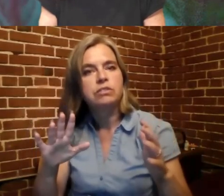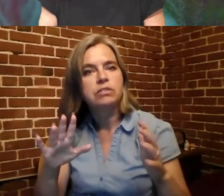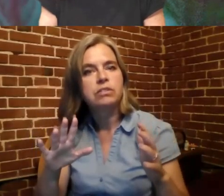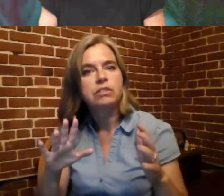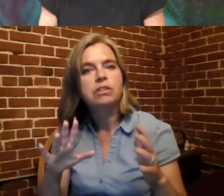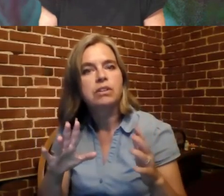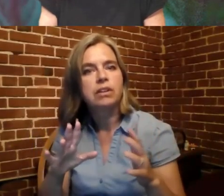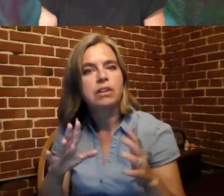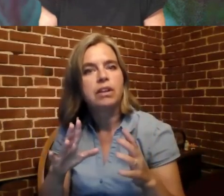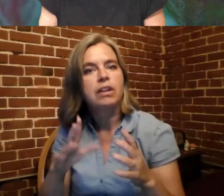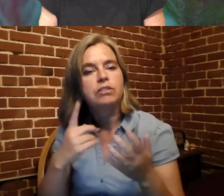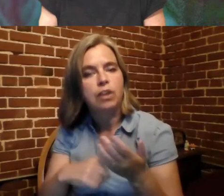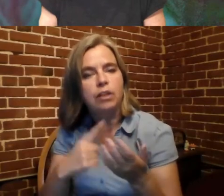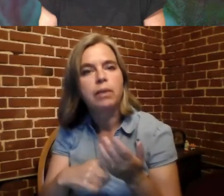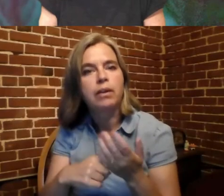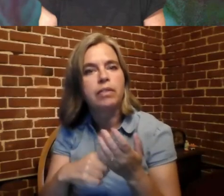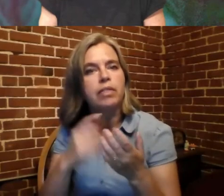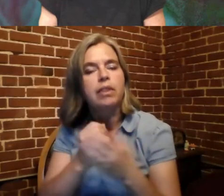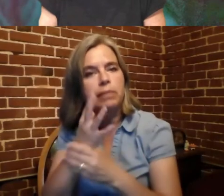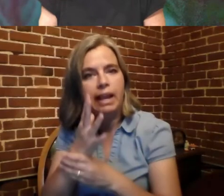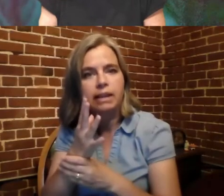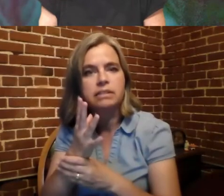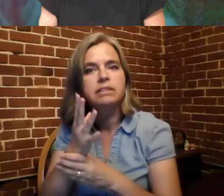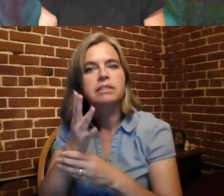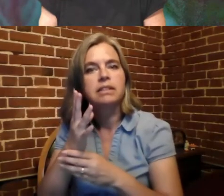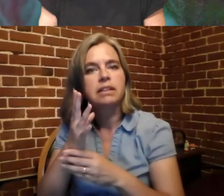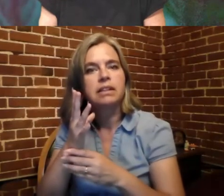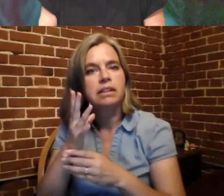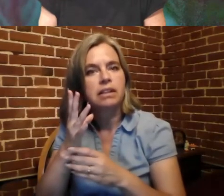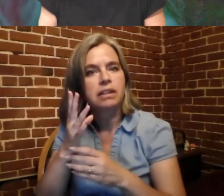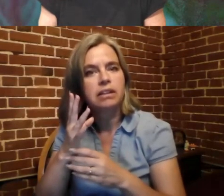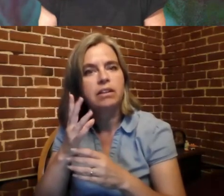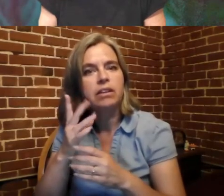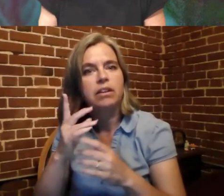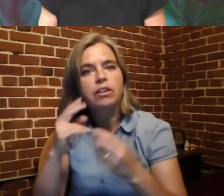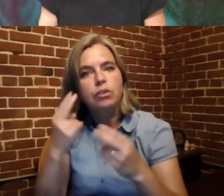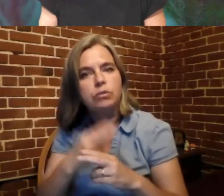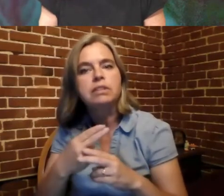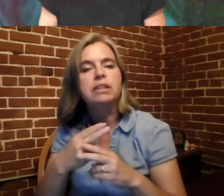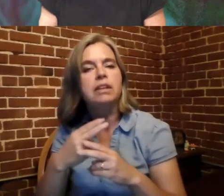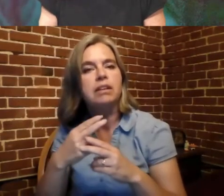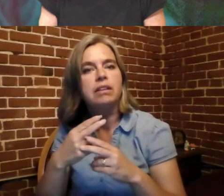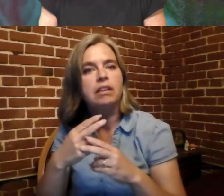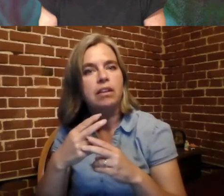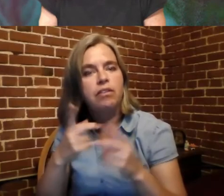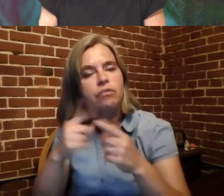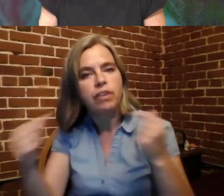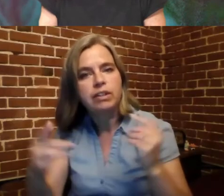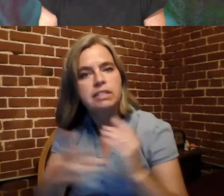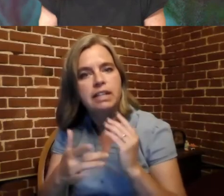about the plants and your interest and the way that you used this different technology to interweave all of these